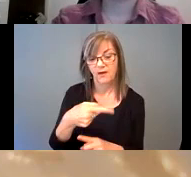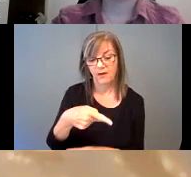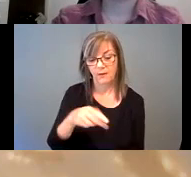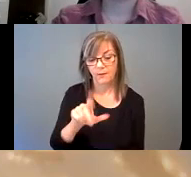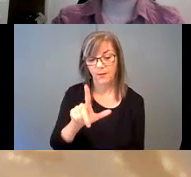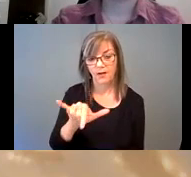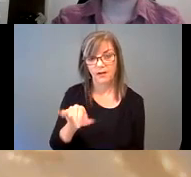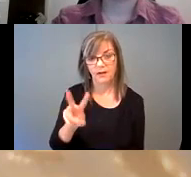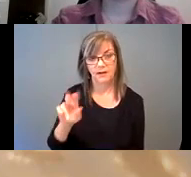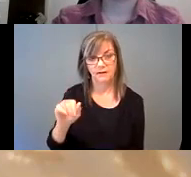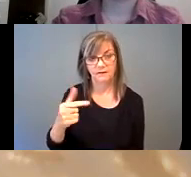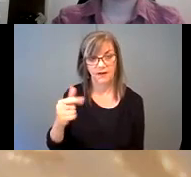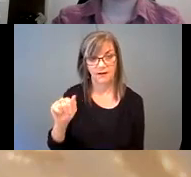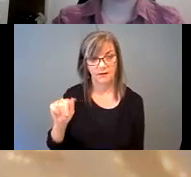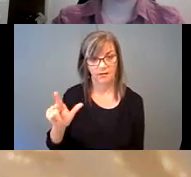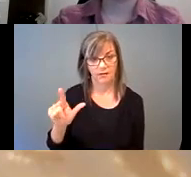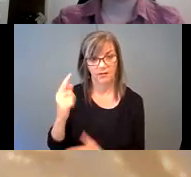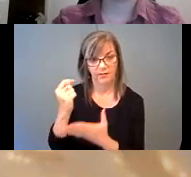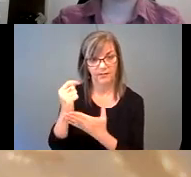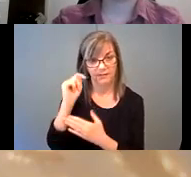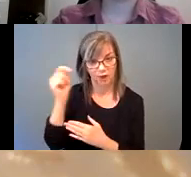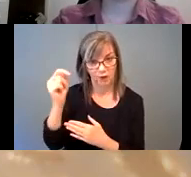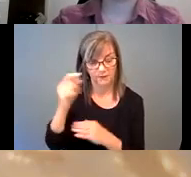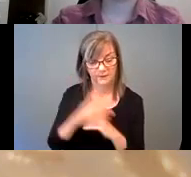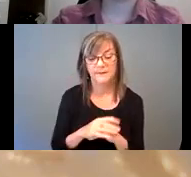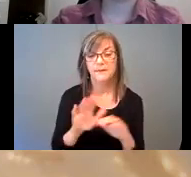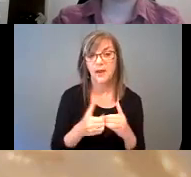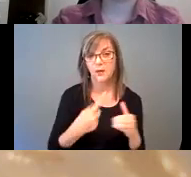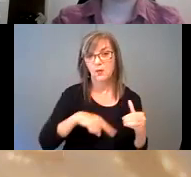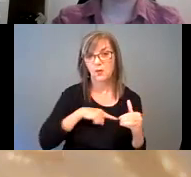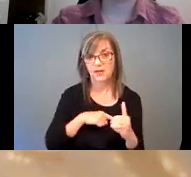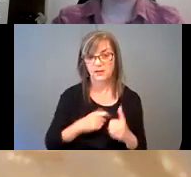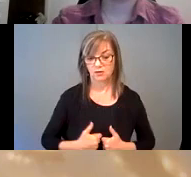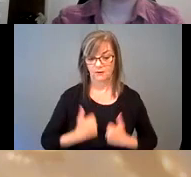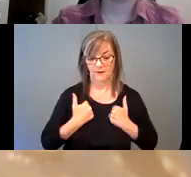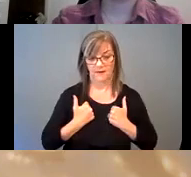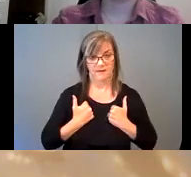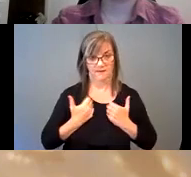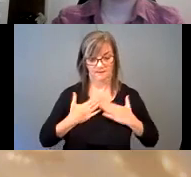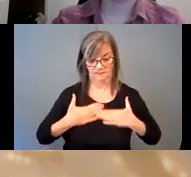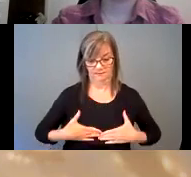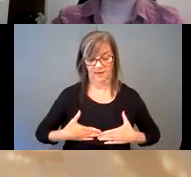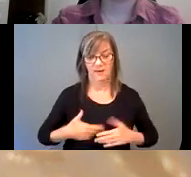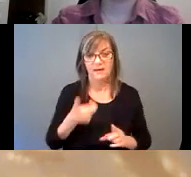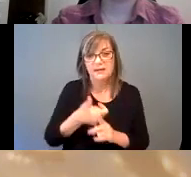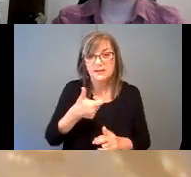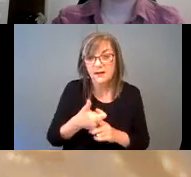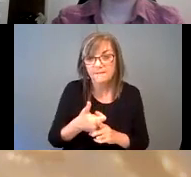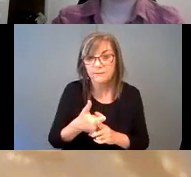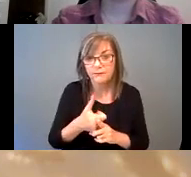for connection. And in order to help us survive, our bodies are designed and prepared for